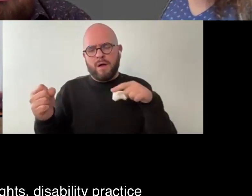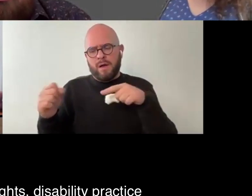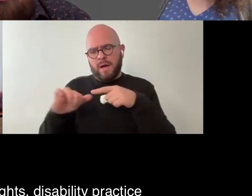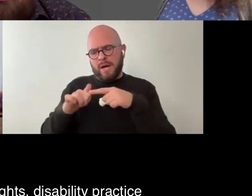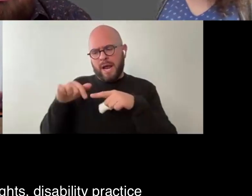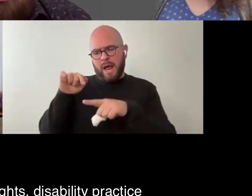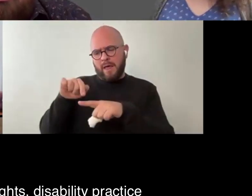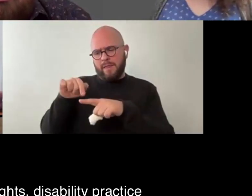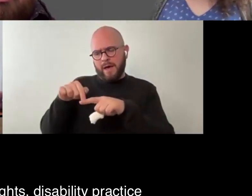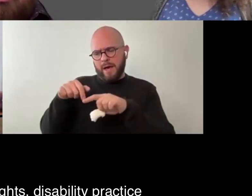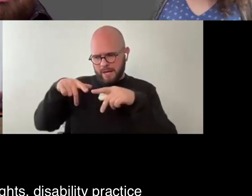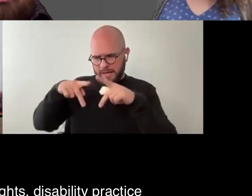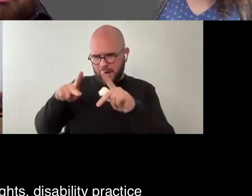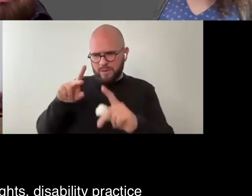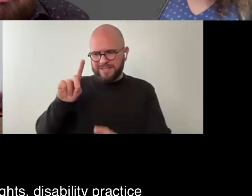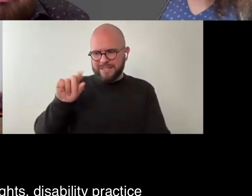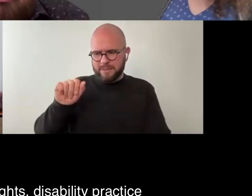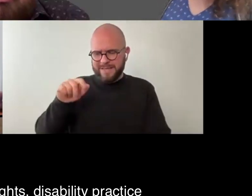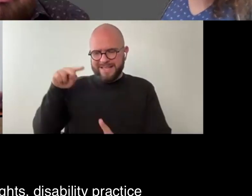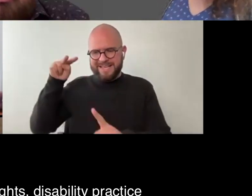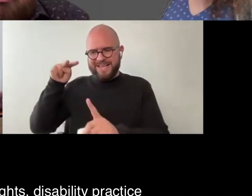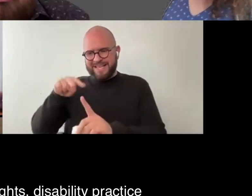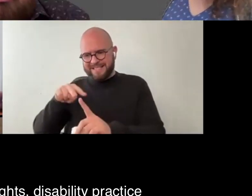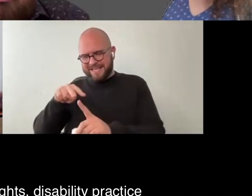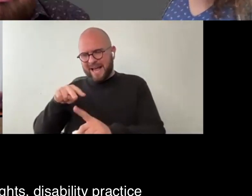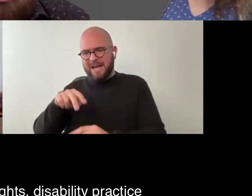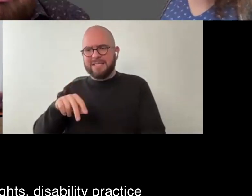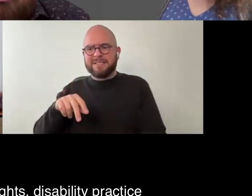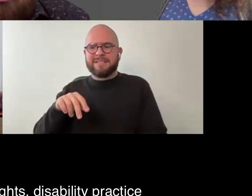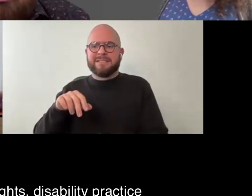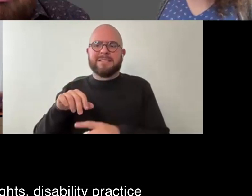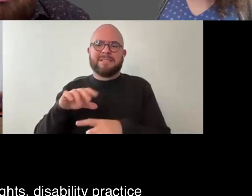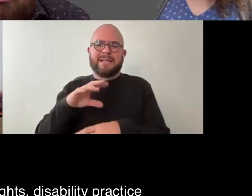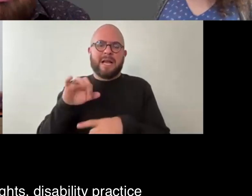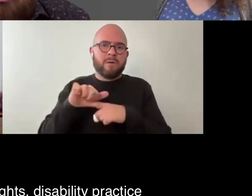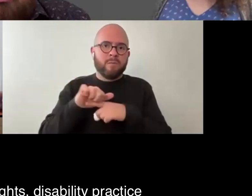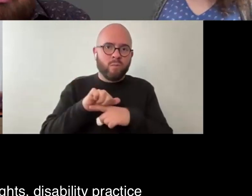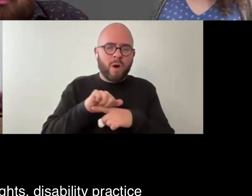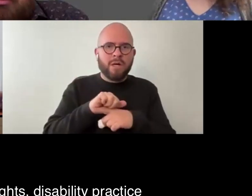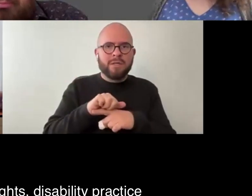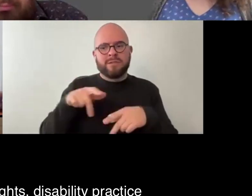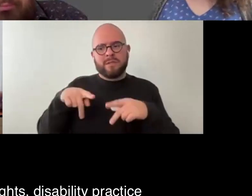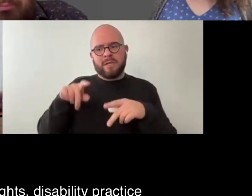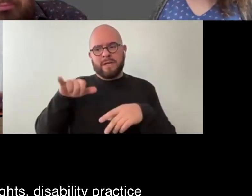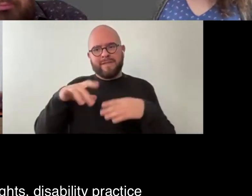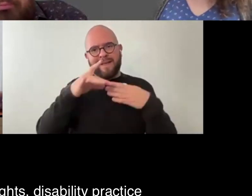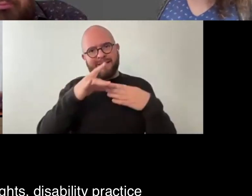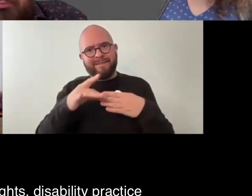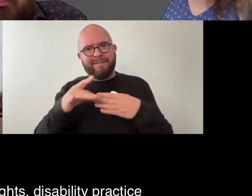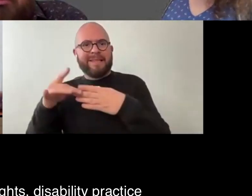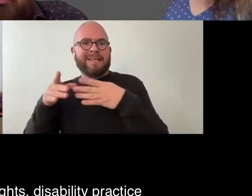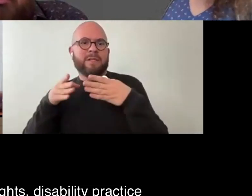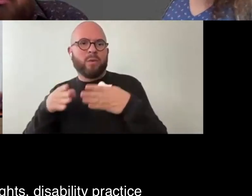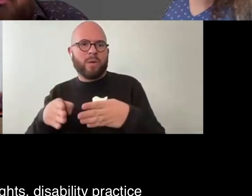disability insights, disability practice to lead the way. I've learned so much from the